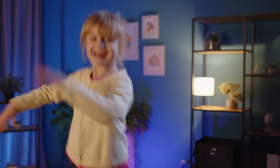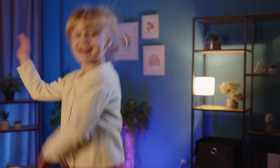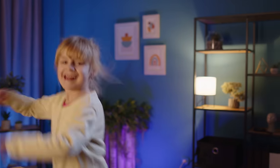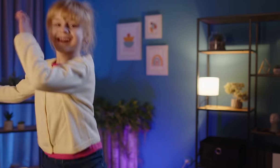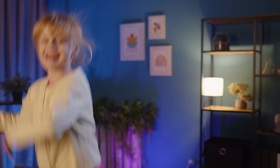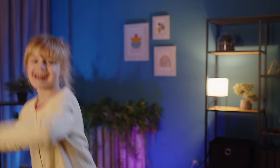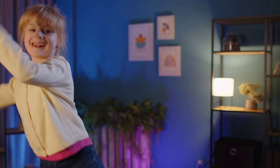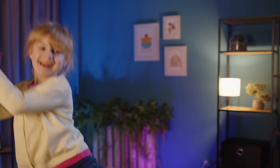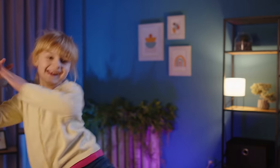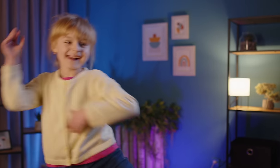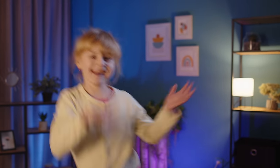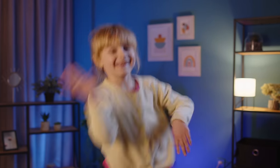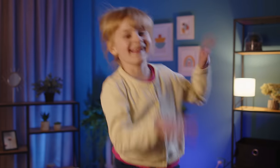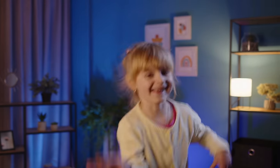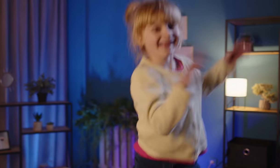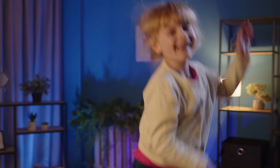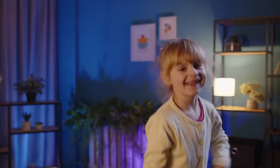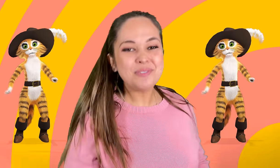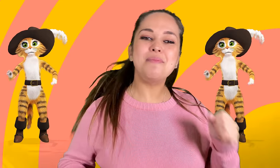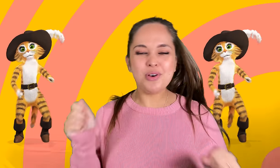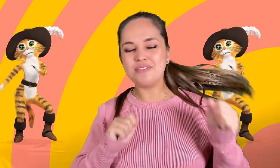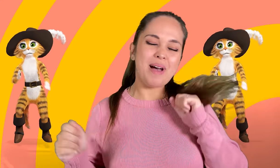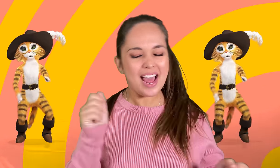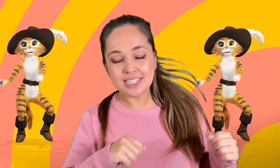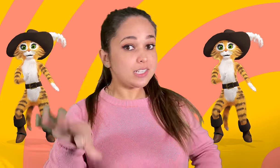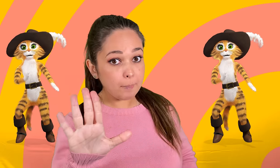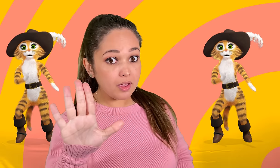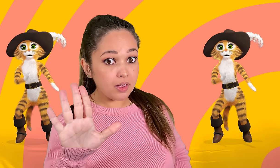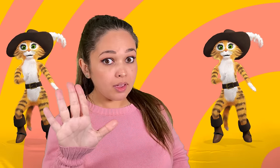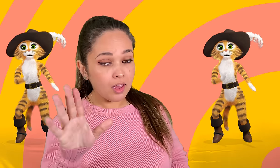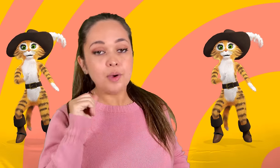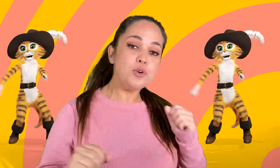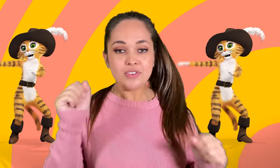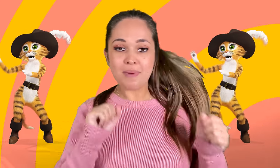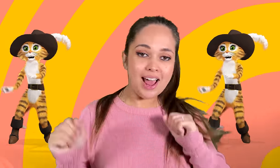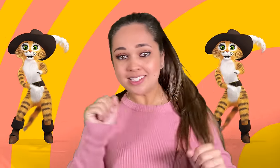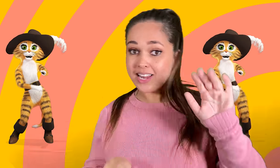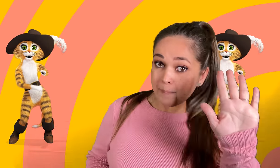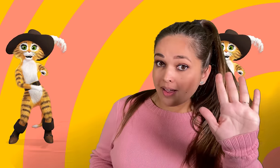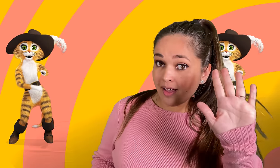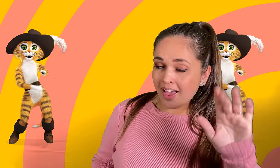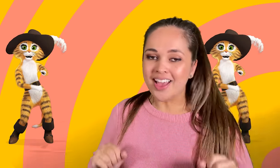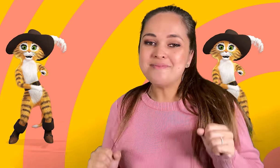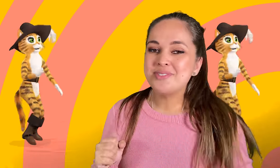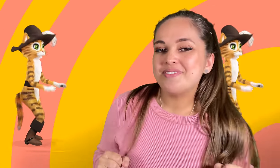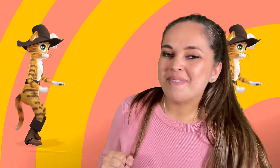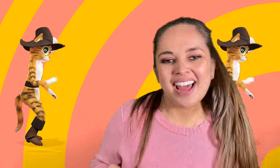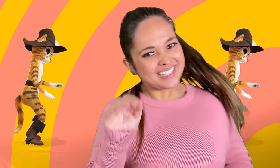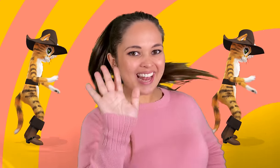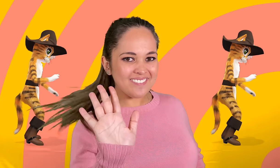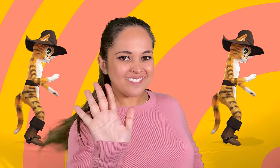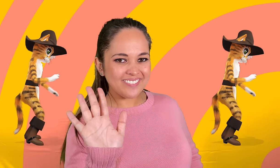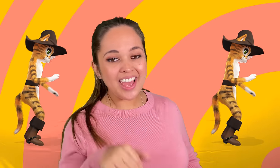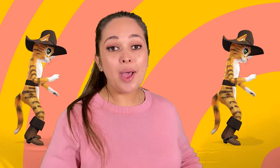body to the music. When you hear it, you can do it. Move your body, stop. Move your body, stop. Move your